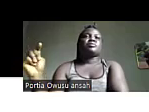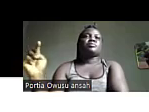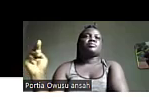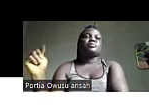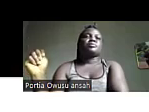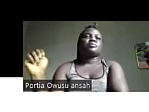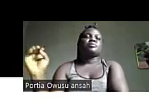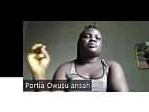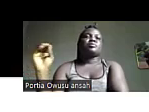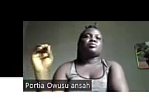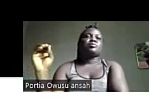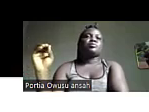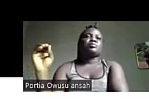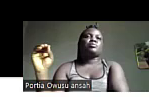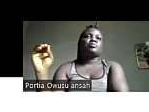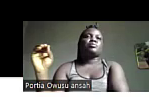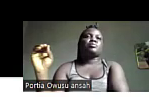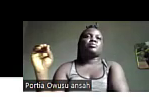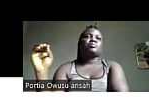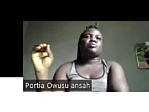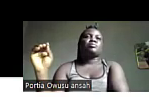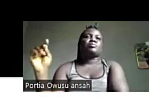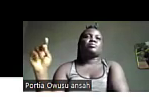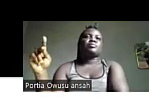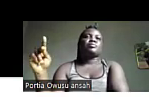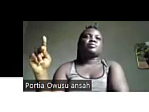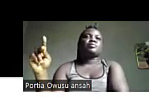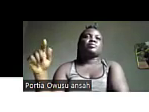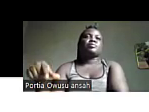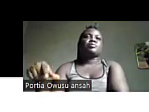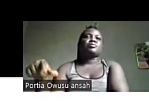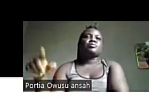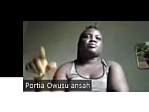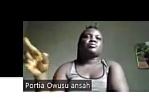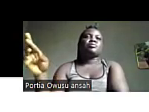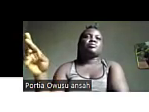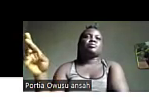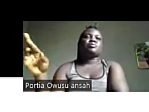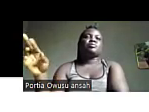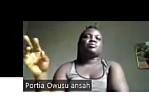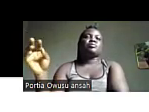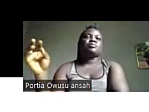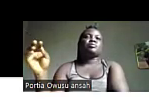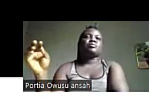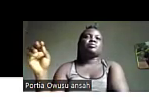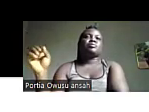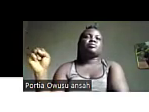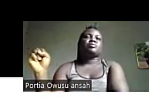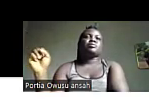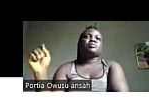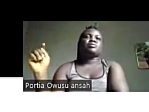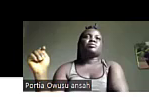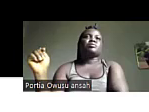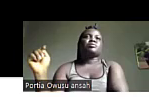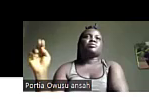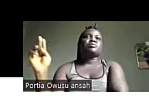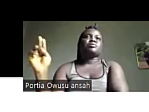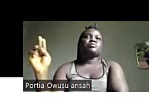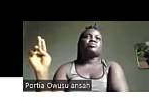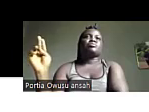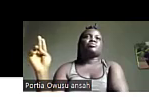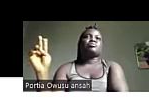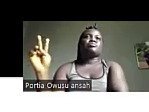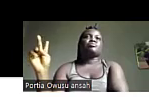you are given, you are introduced to some resources that will help you, please take advantage and make use of